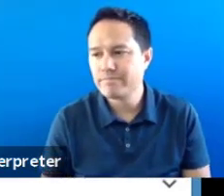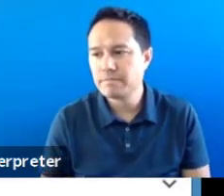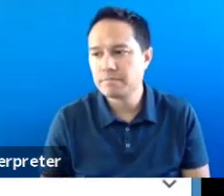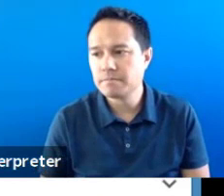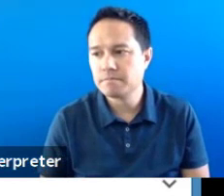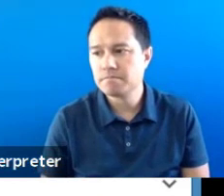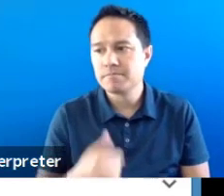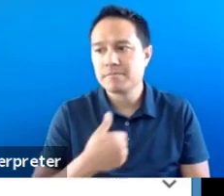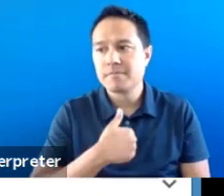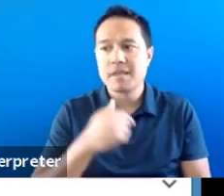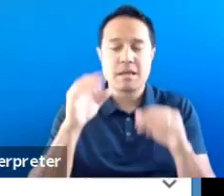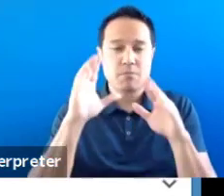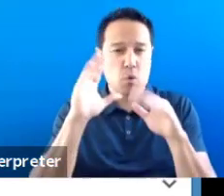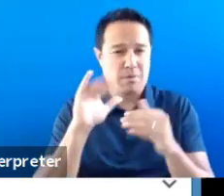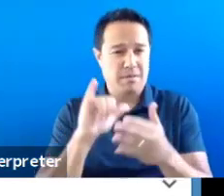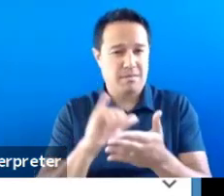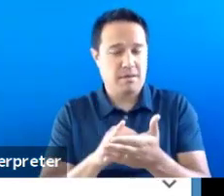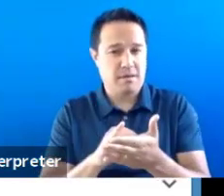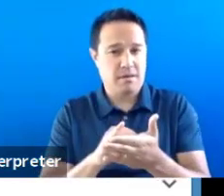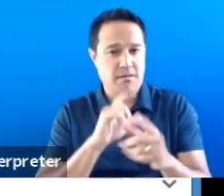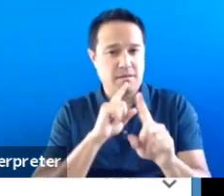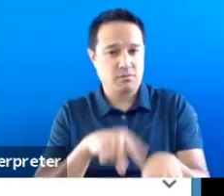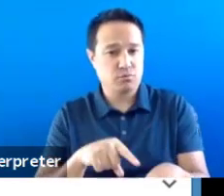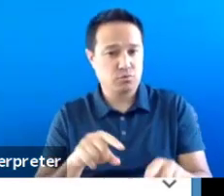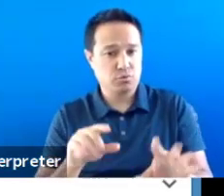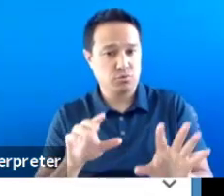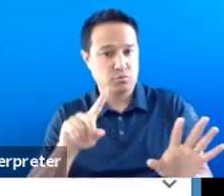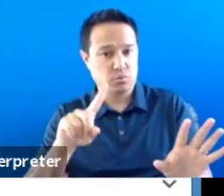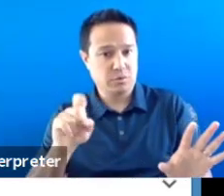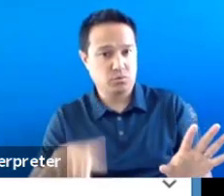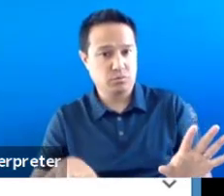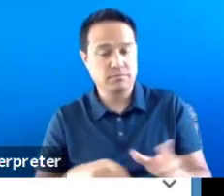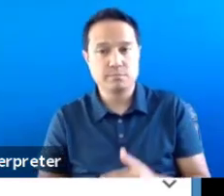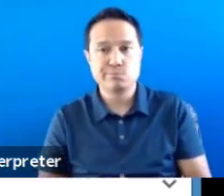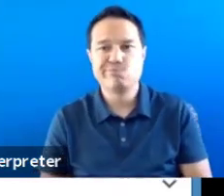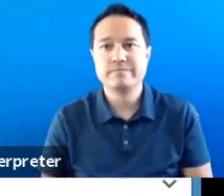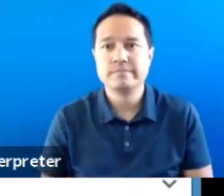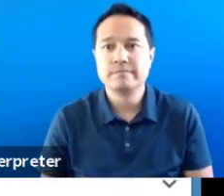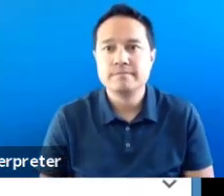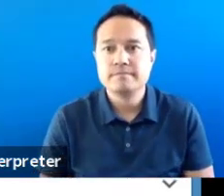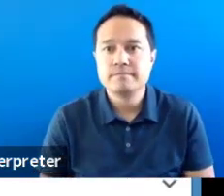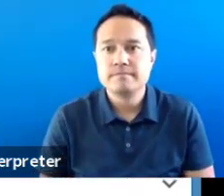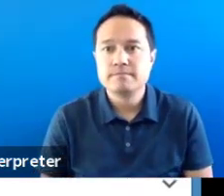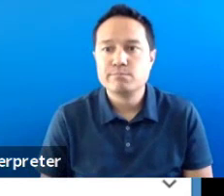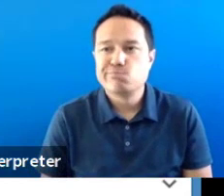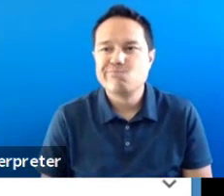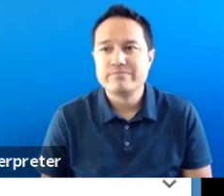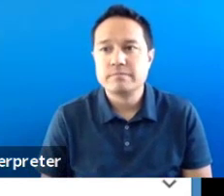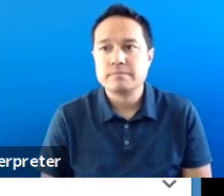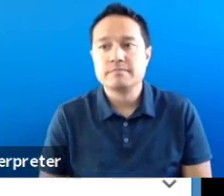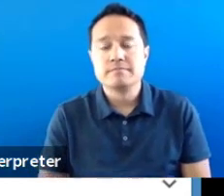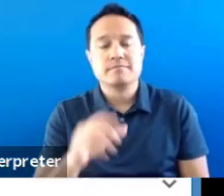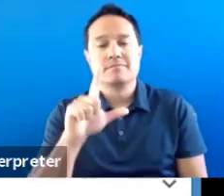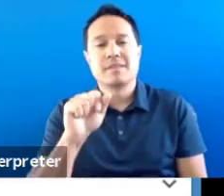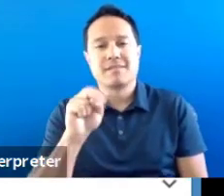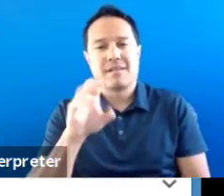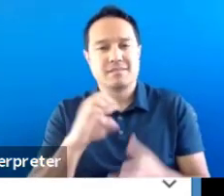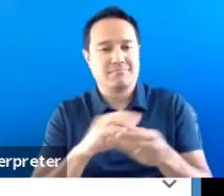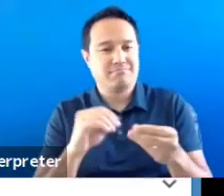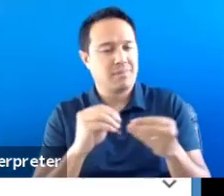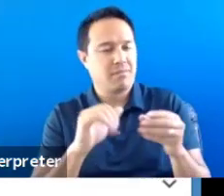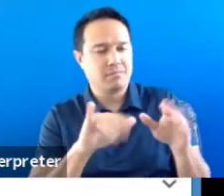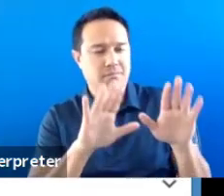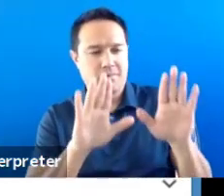I'm hoping that answered the asynchronous question. Excellent. And there are so many questions, but you're just awesome. We're going to make